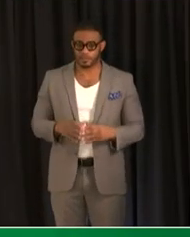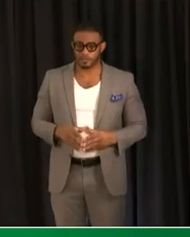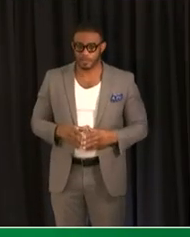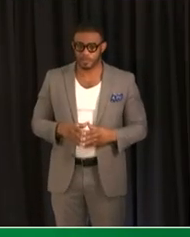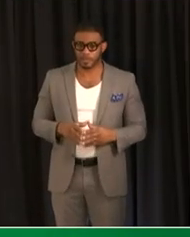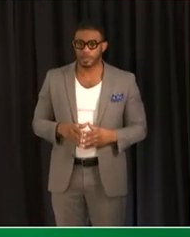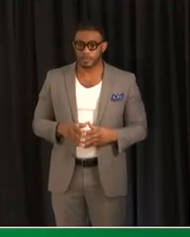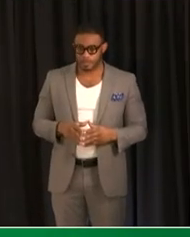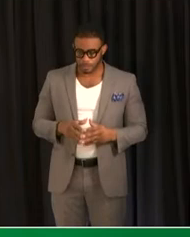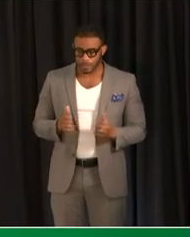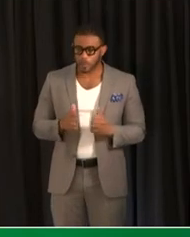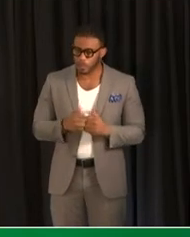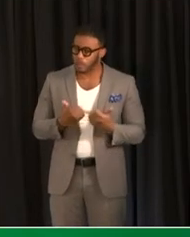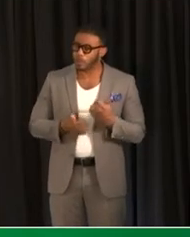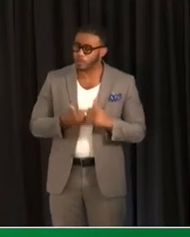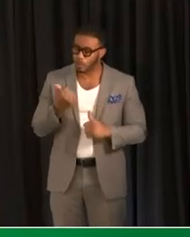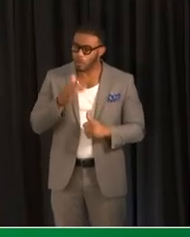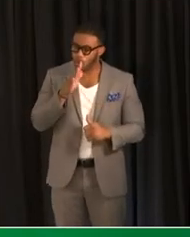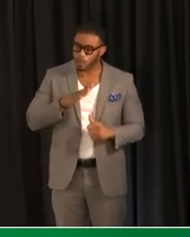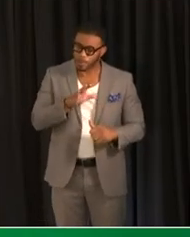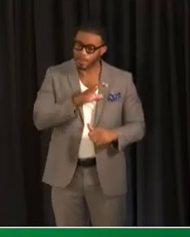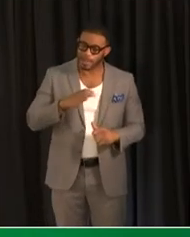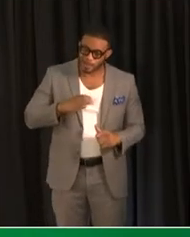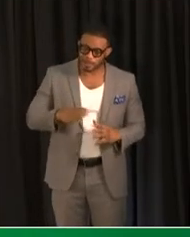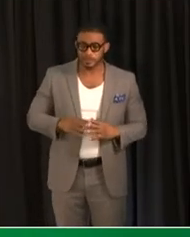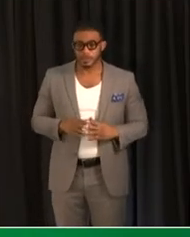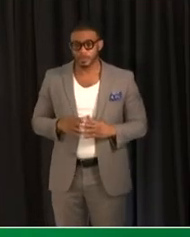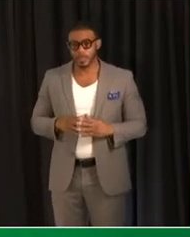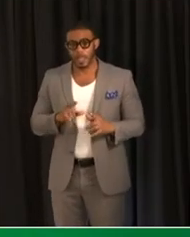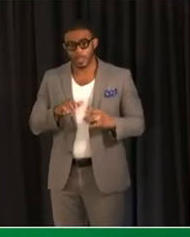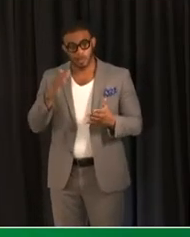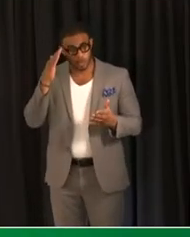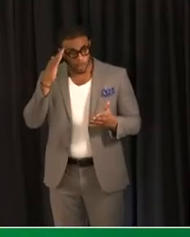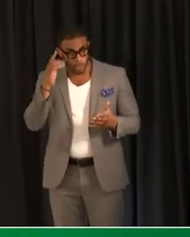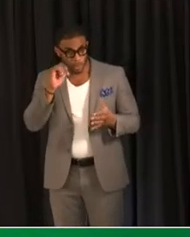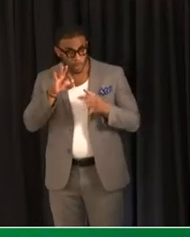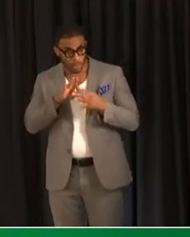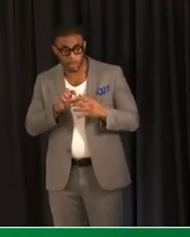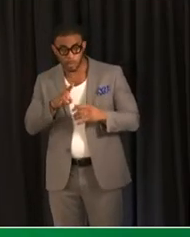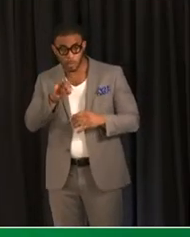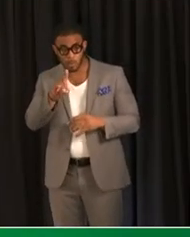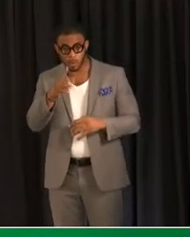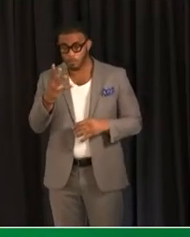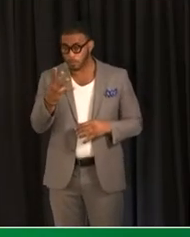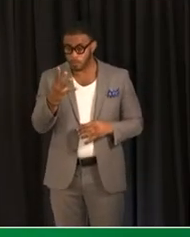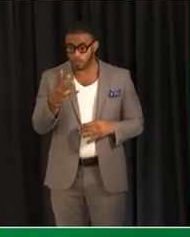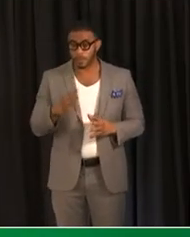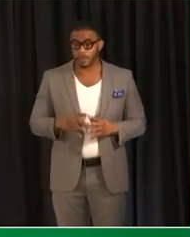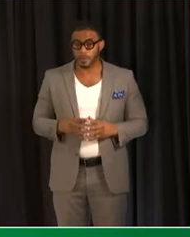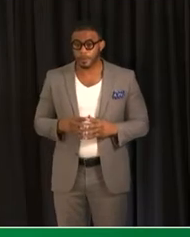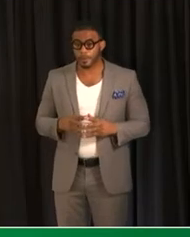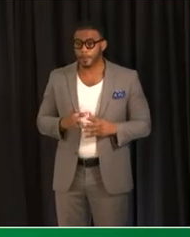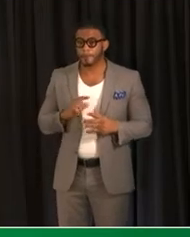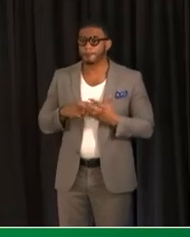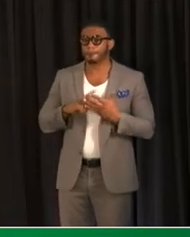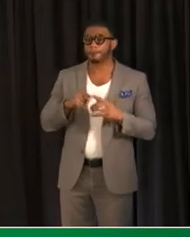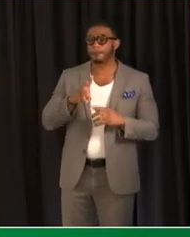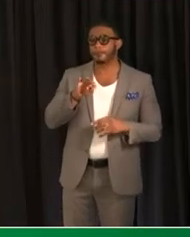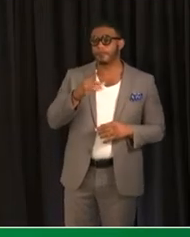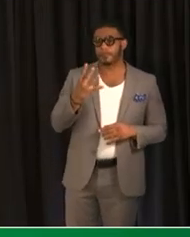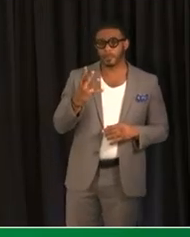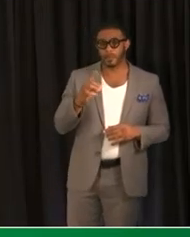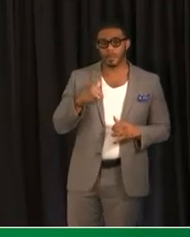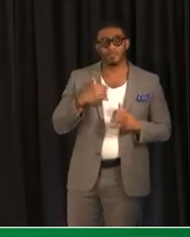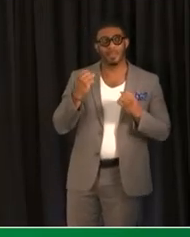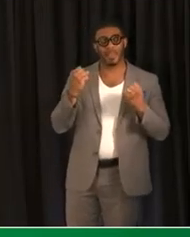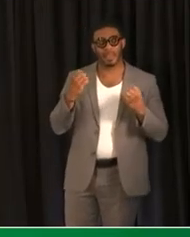going to be able to do with the Majority Women Council. As you know, when it relates to Ward 4, when we talk